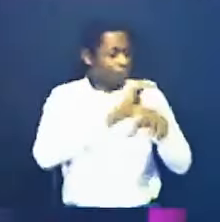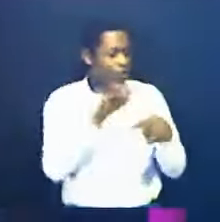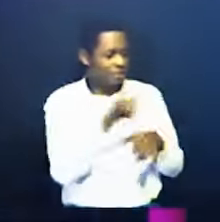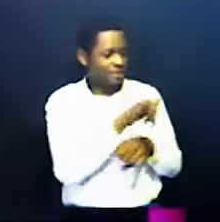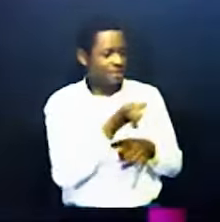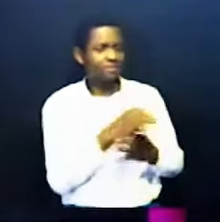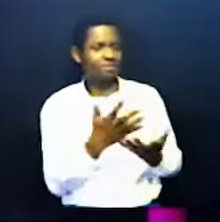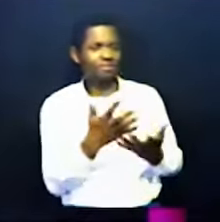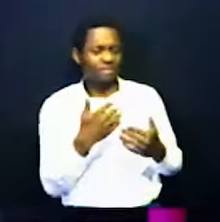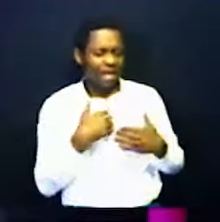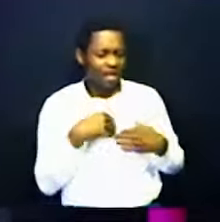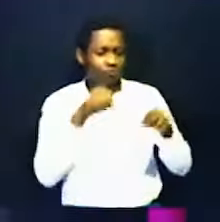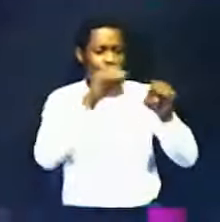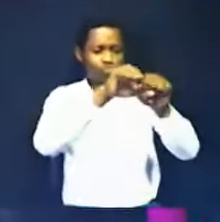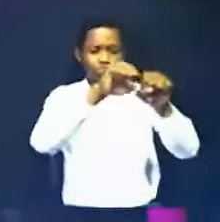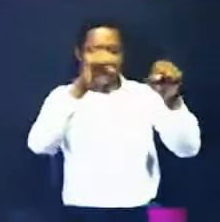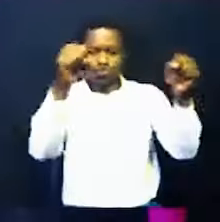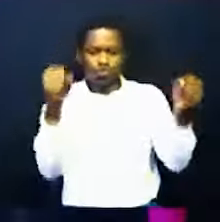Who has a shop.